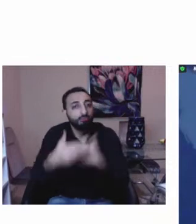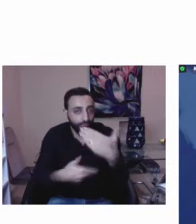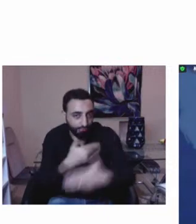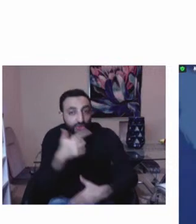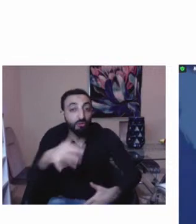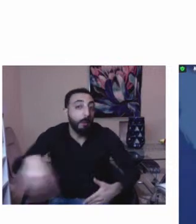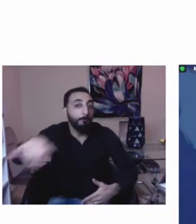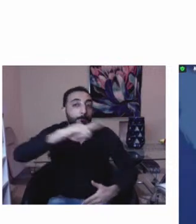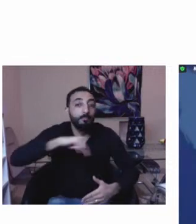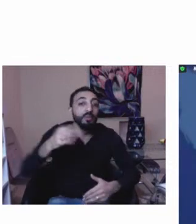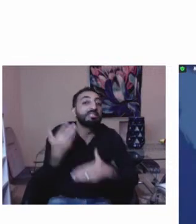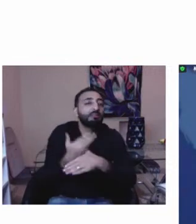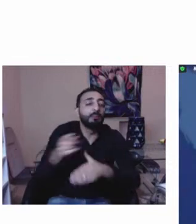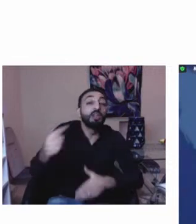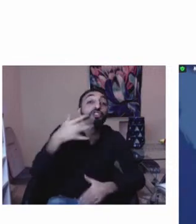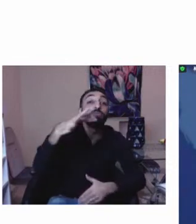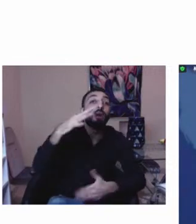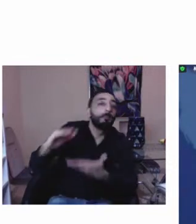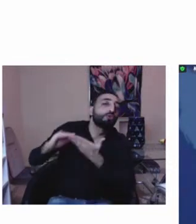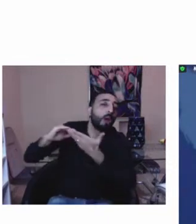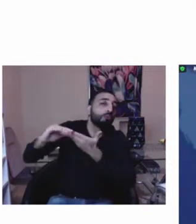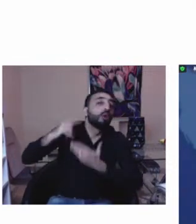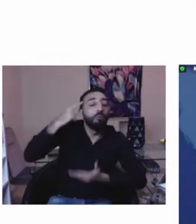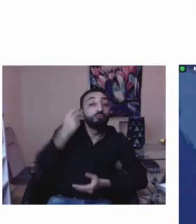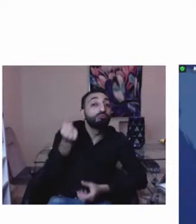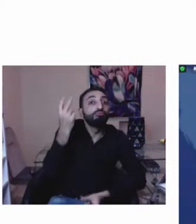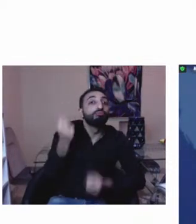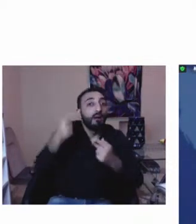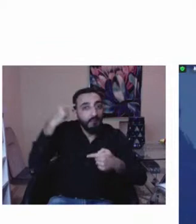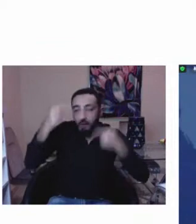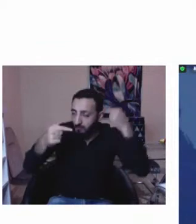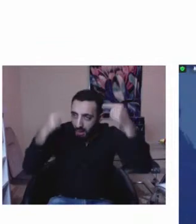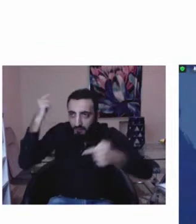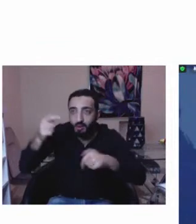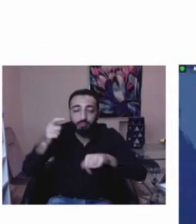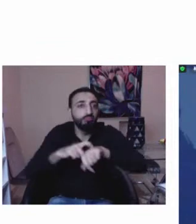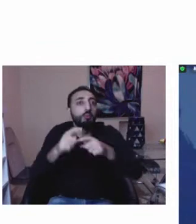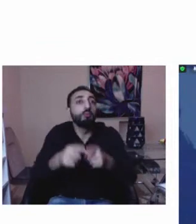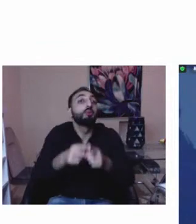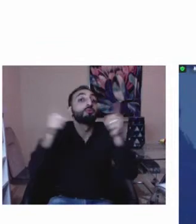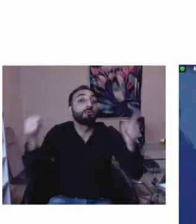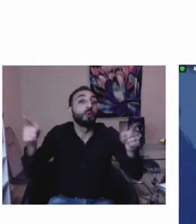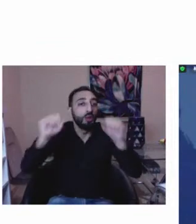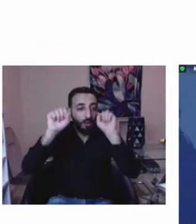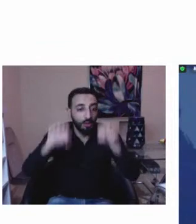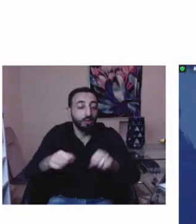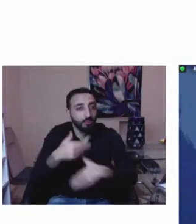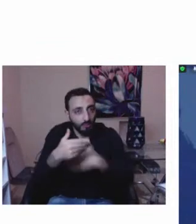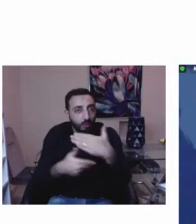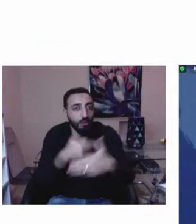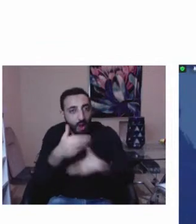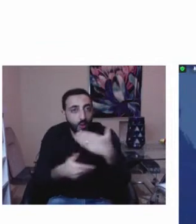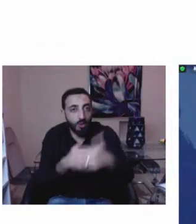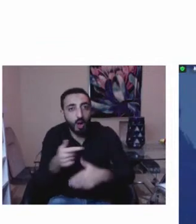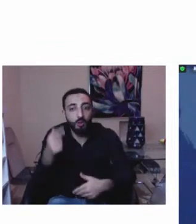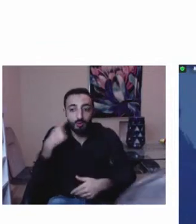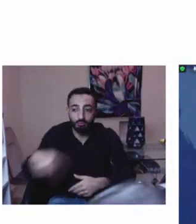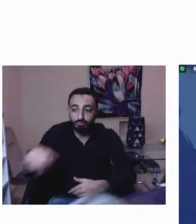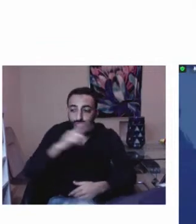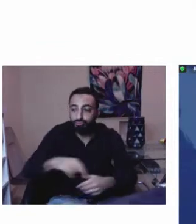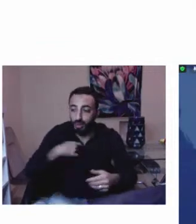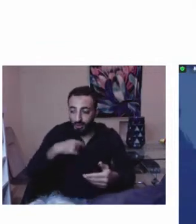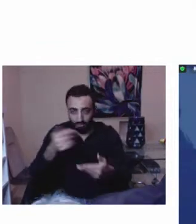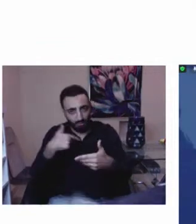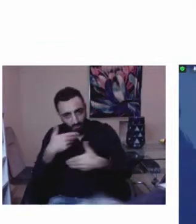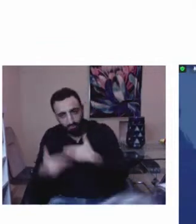is the only way to address climate change, including climate-related threats, secure global health, and